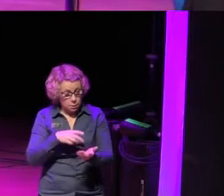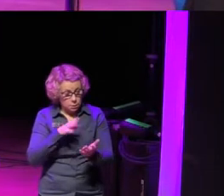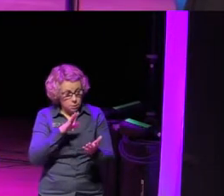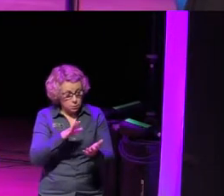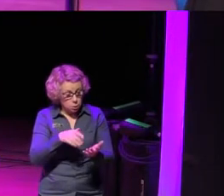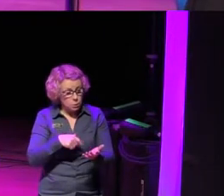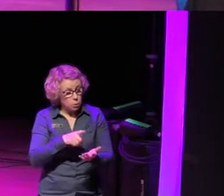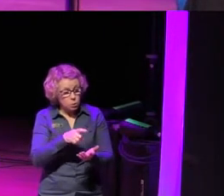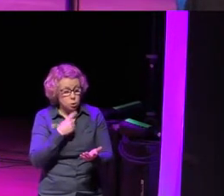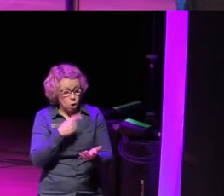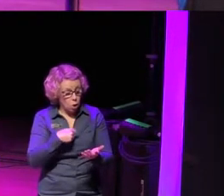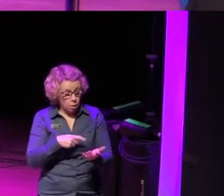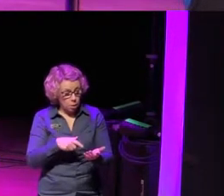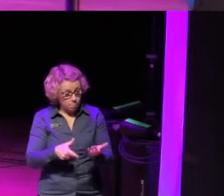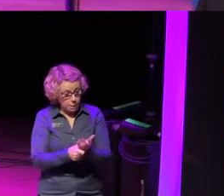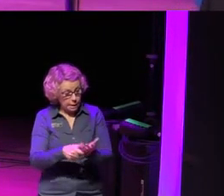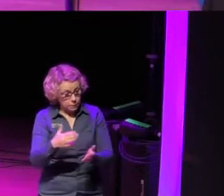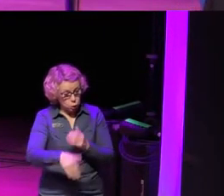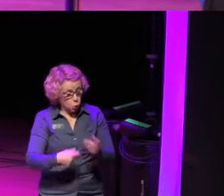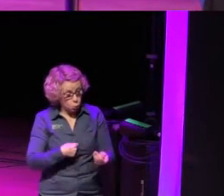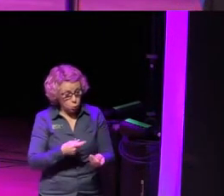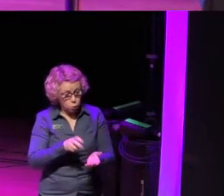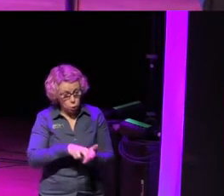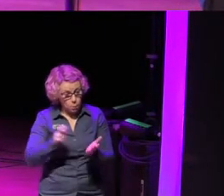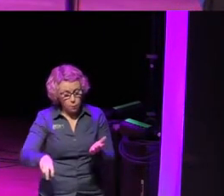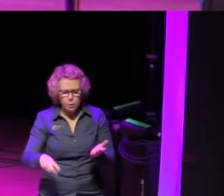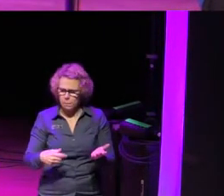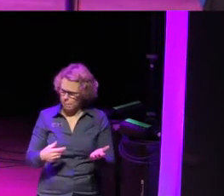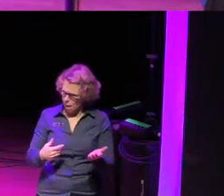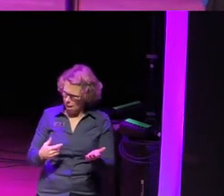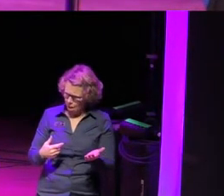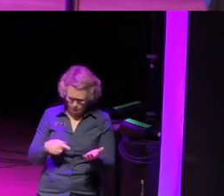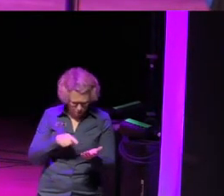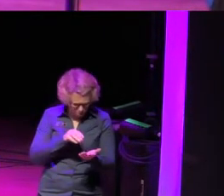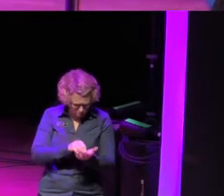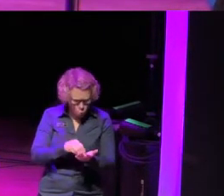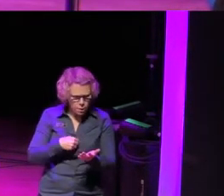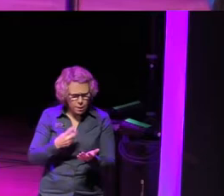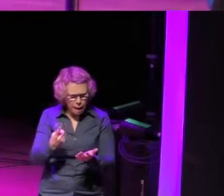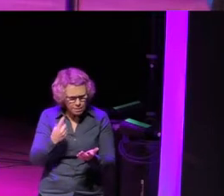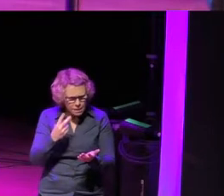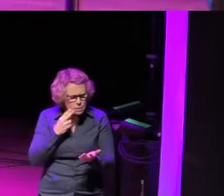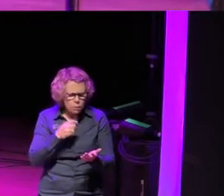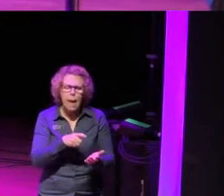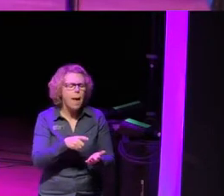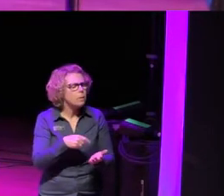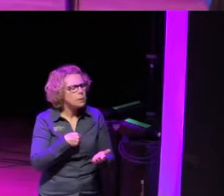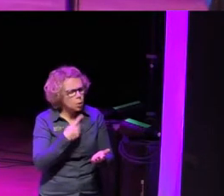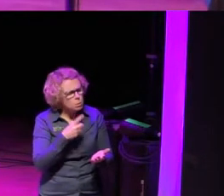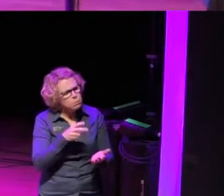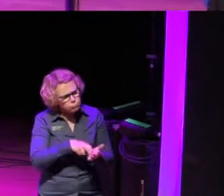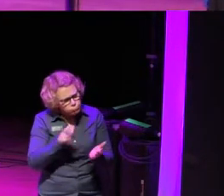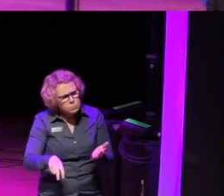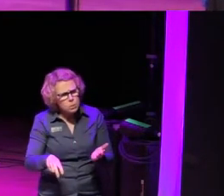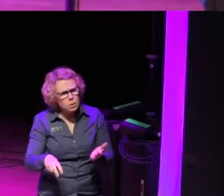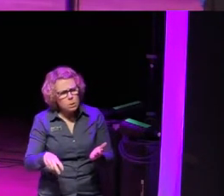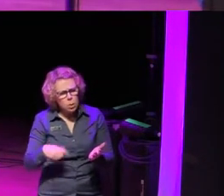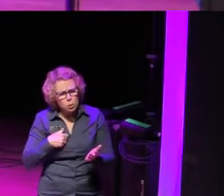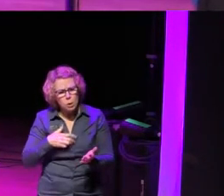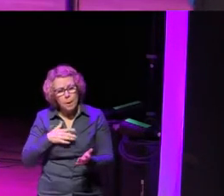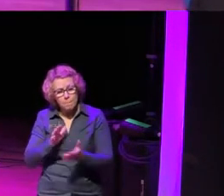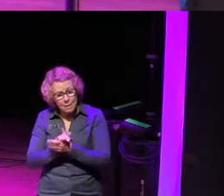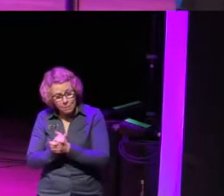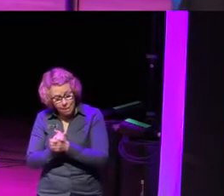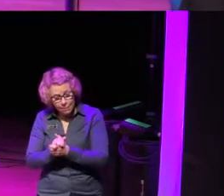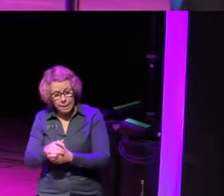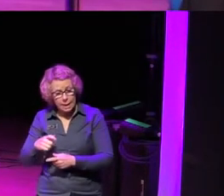here. And I said, I'm not sure, it says one more station. He said, no, you have to go off here. And he told me to go off. And then my friend that was